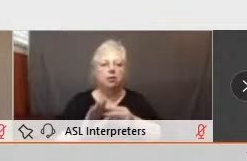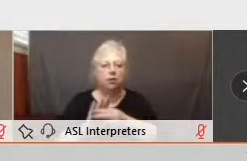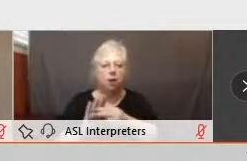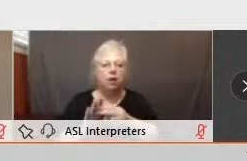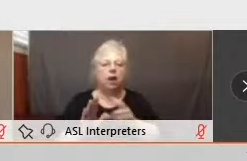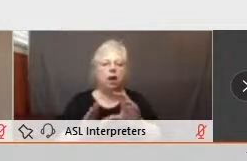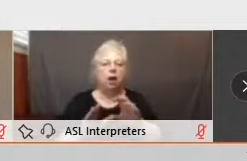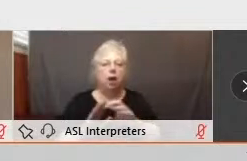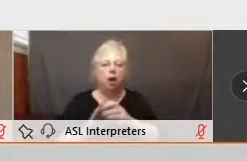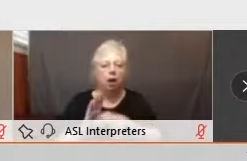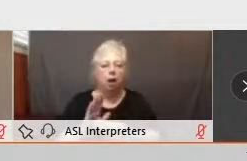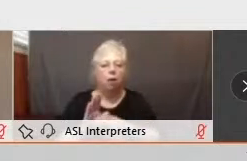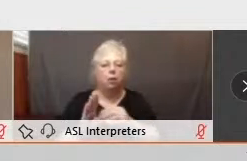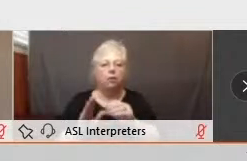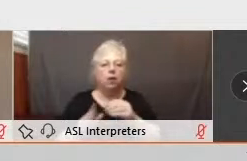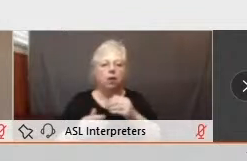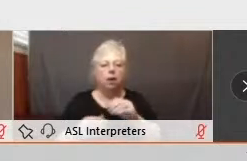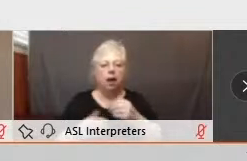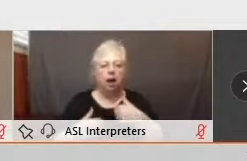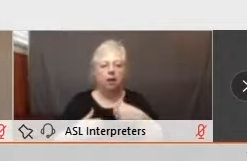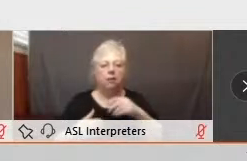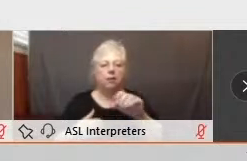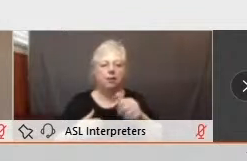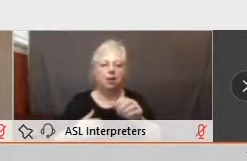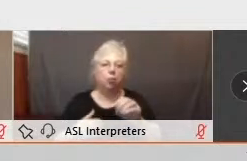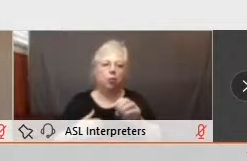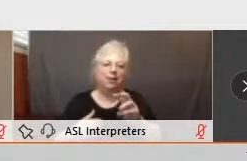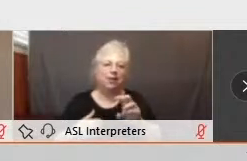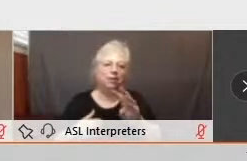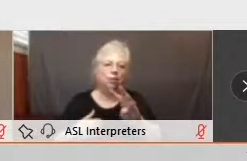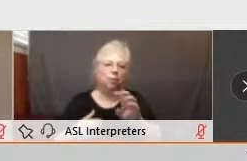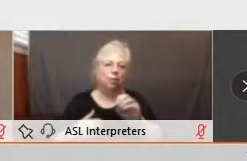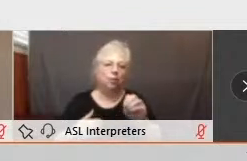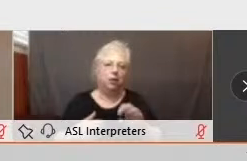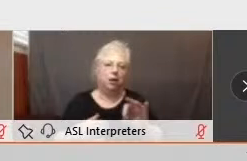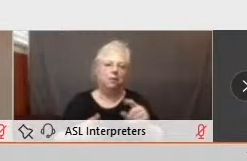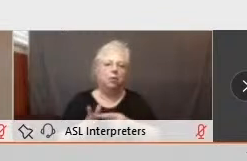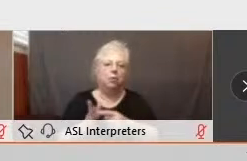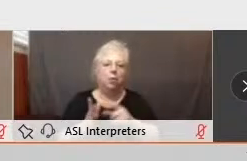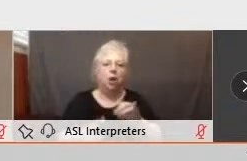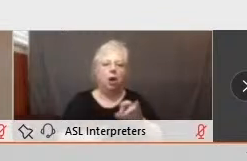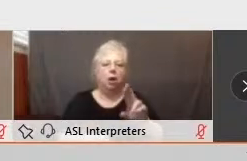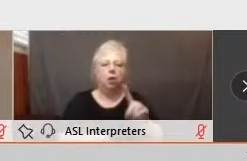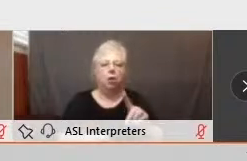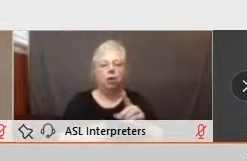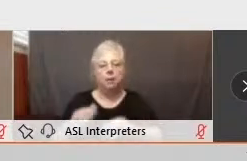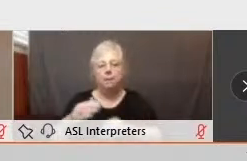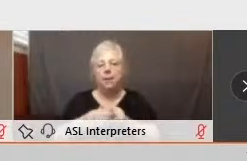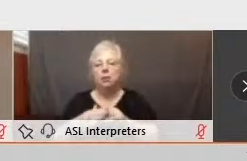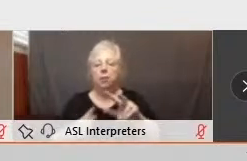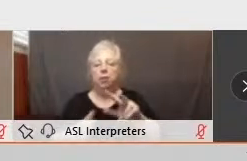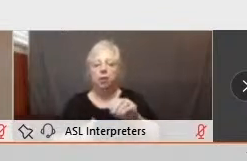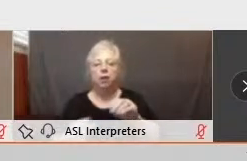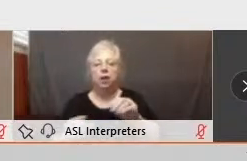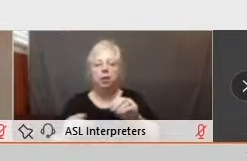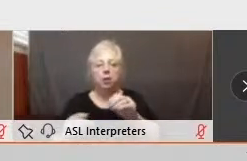occupies 10.46% of the required yard. A maximum of 30% is